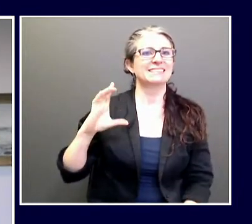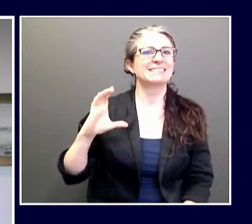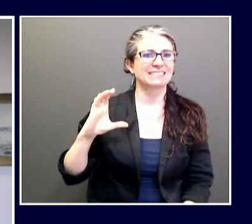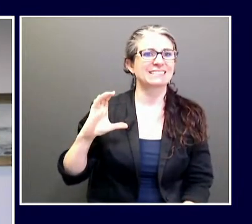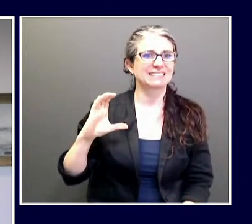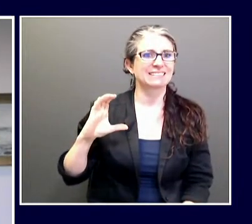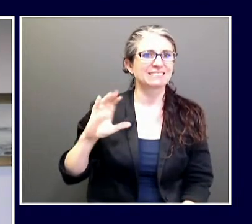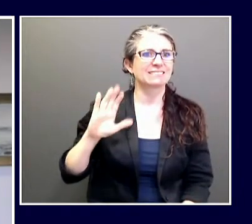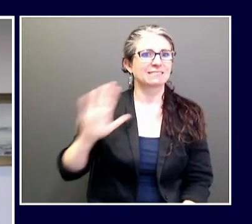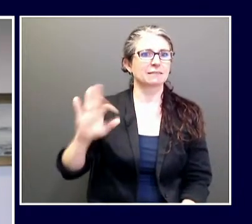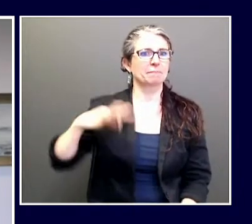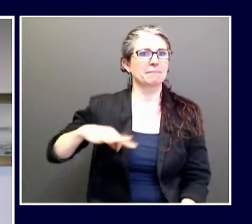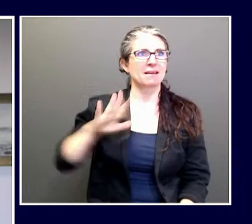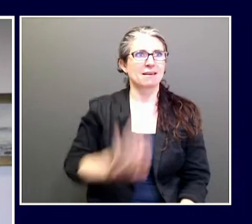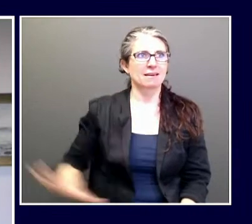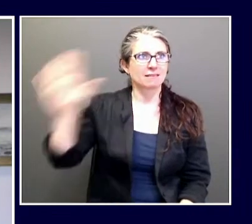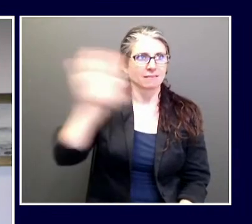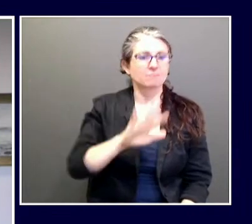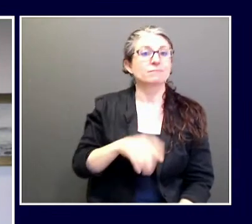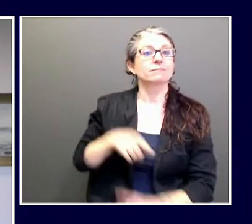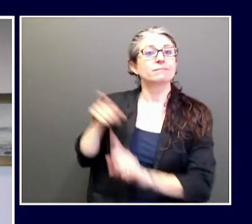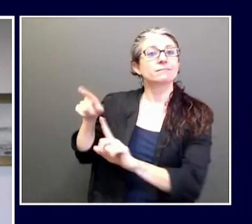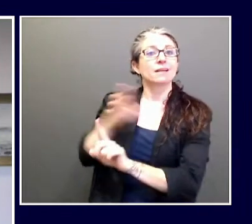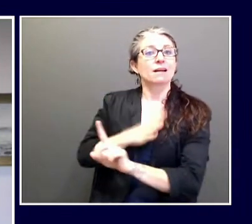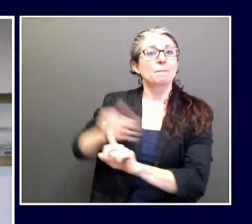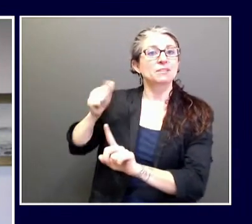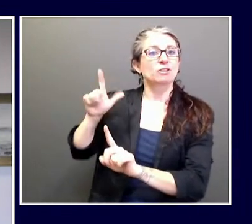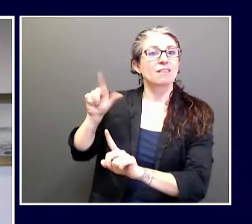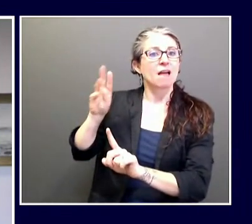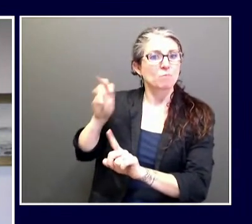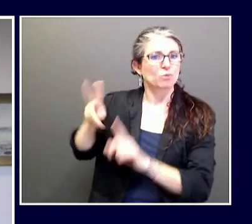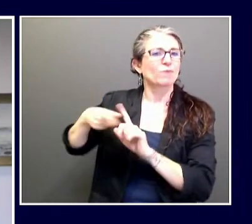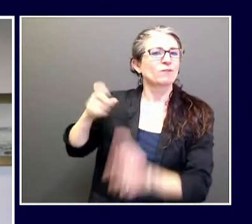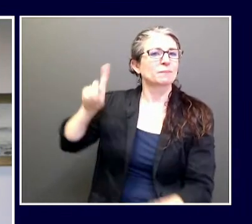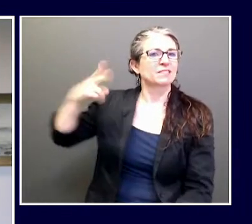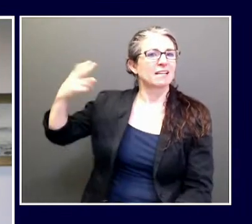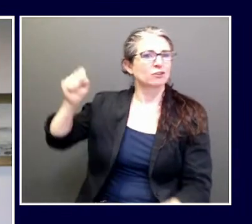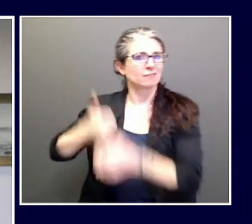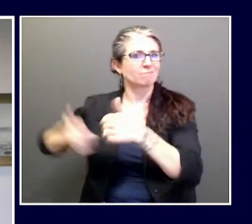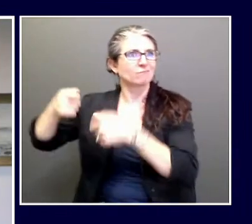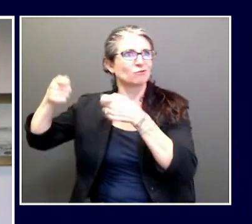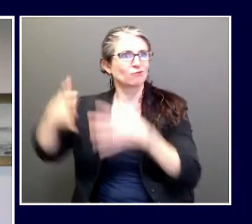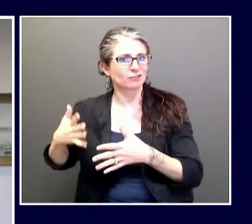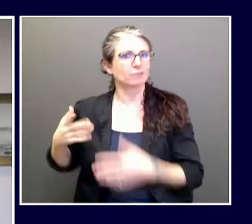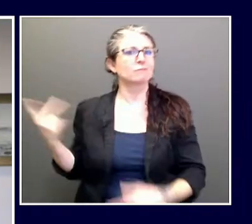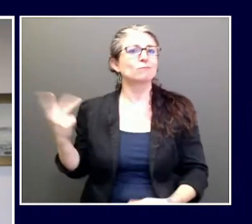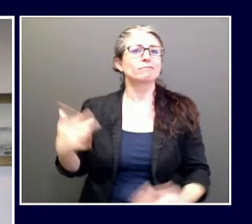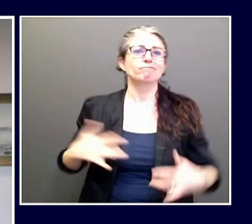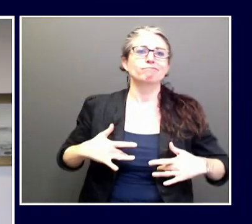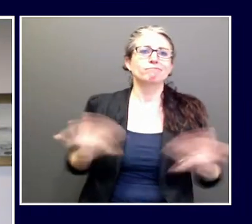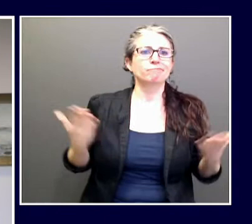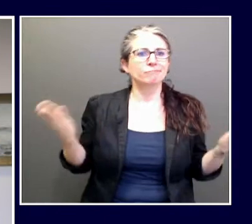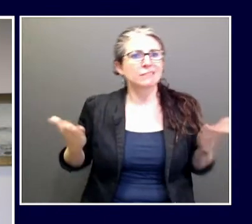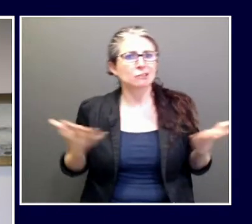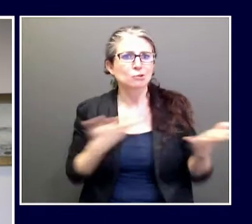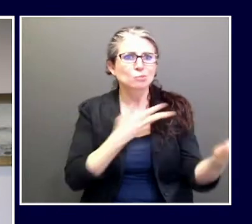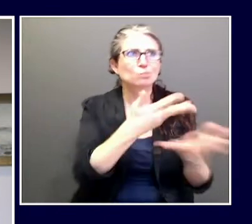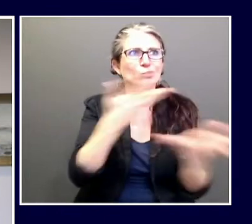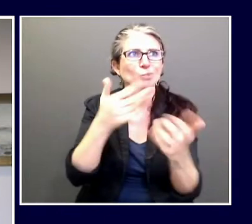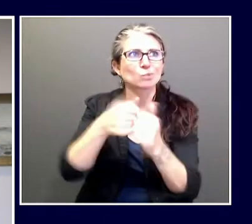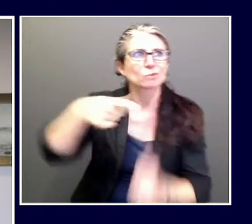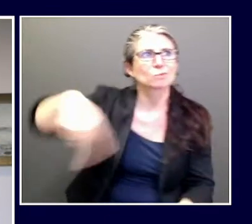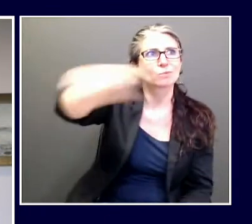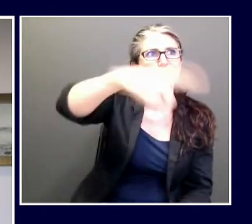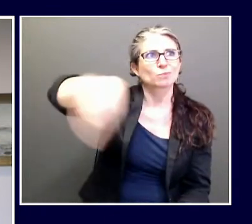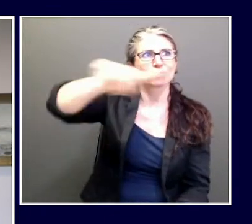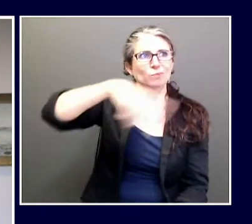Maine's Department of Health and Human Services. Commissioner Wambrew and I are pleased to be with you today on World AIDS Day to talk with you